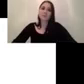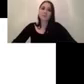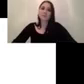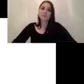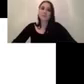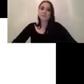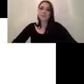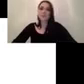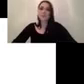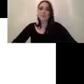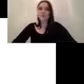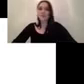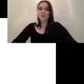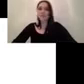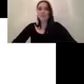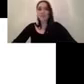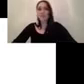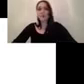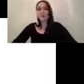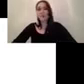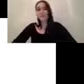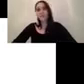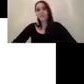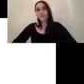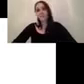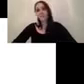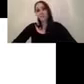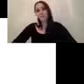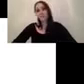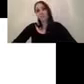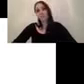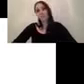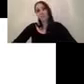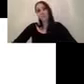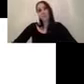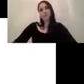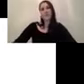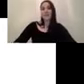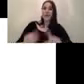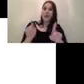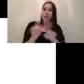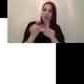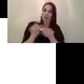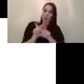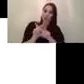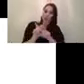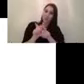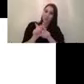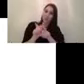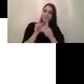the efficient DAT take a step further. Instead of just the backbone, it also scales